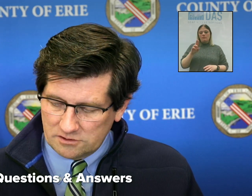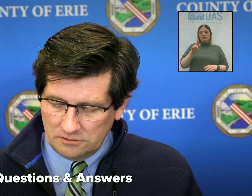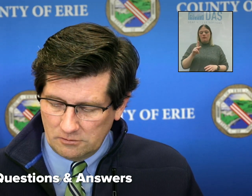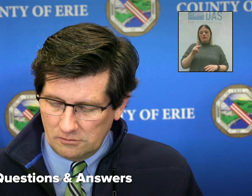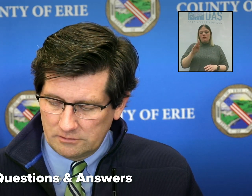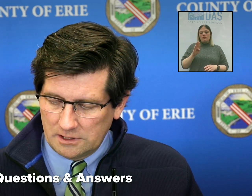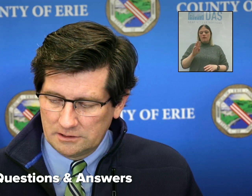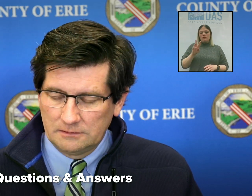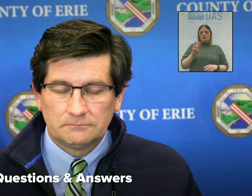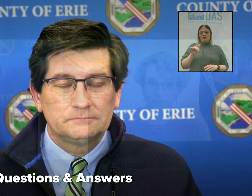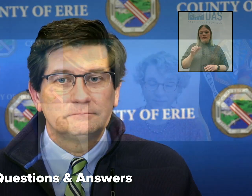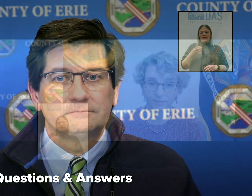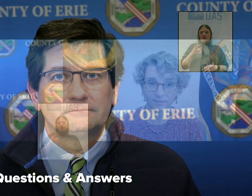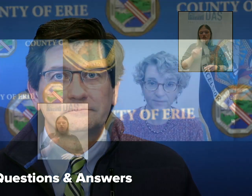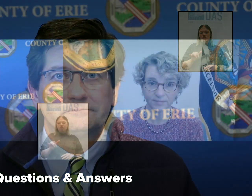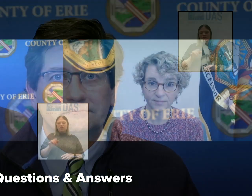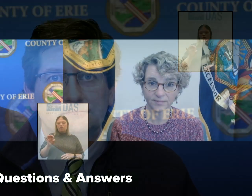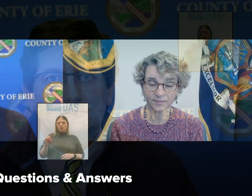WKBW, Ashley Rowe, Ed Riley.